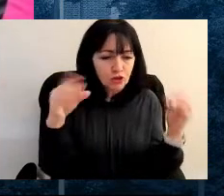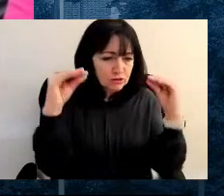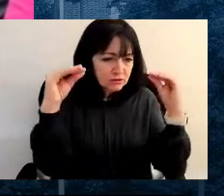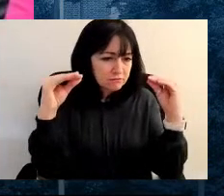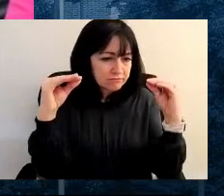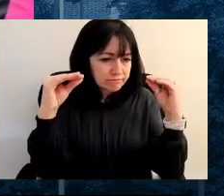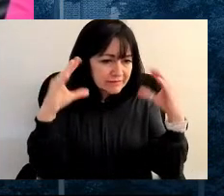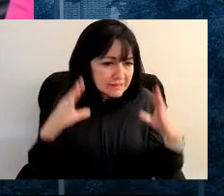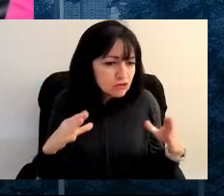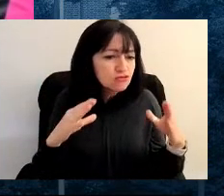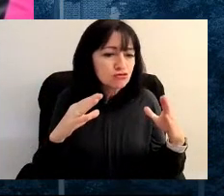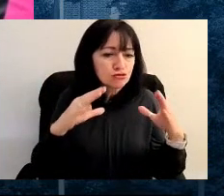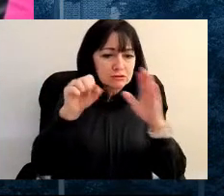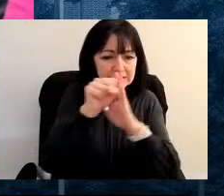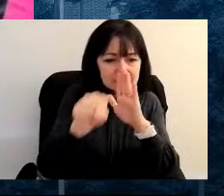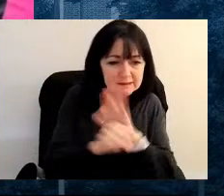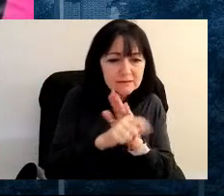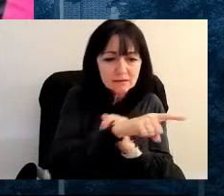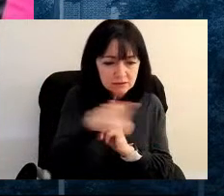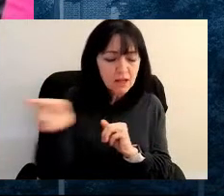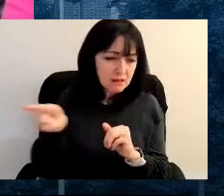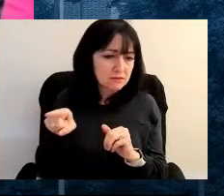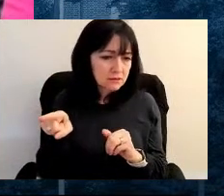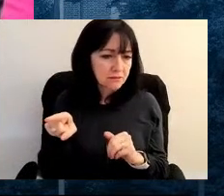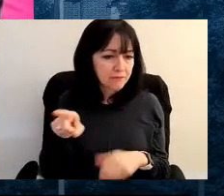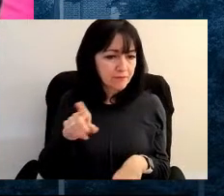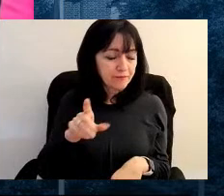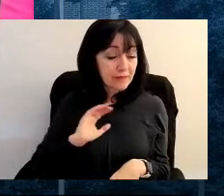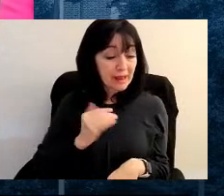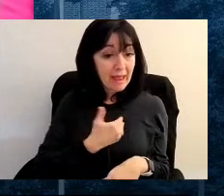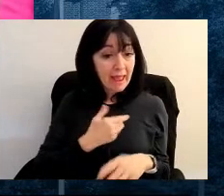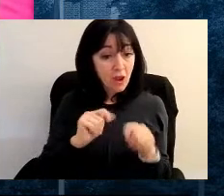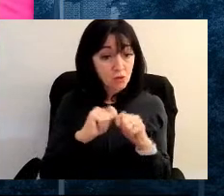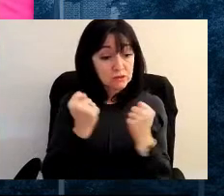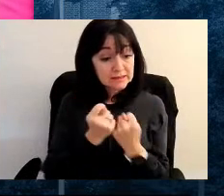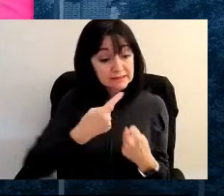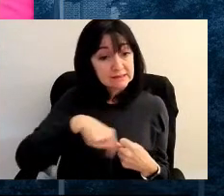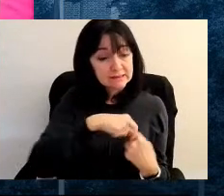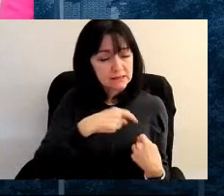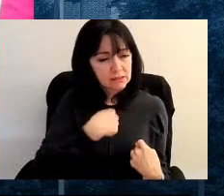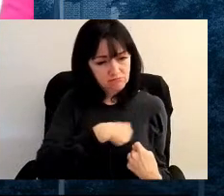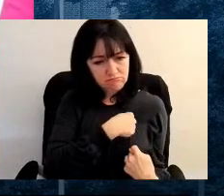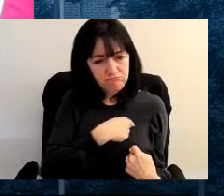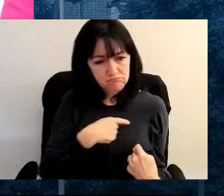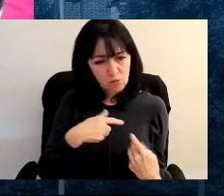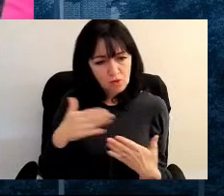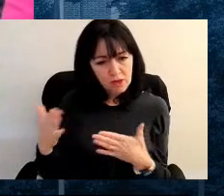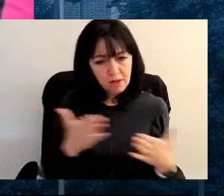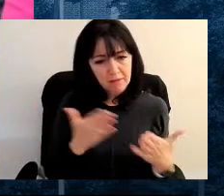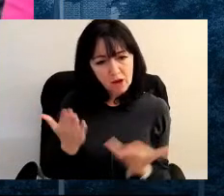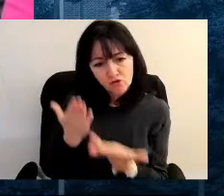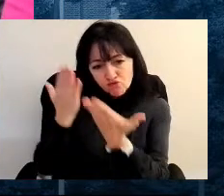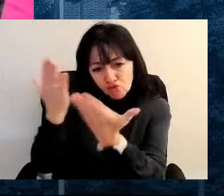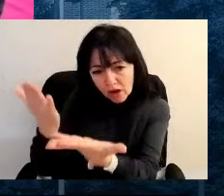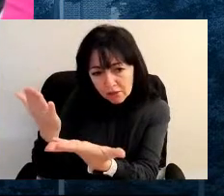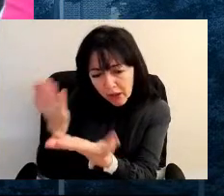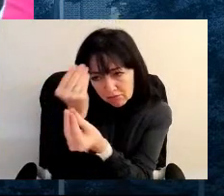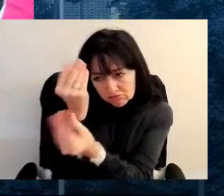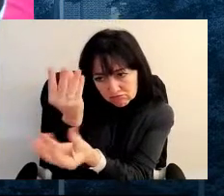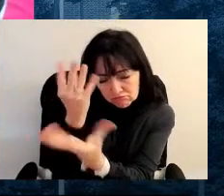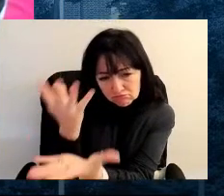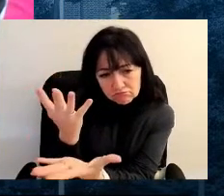right now and will be making recommendations for come November. With that said,